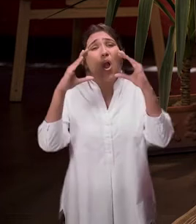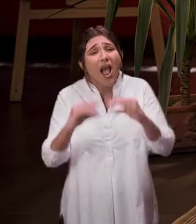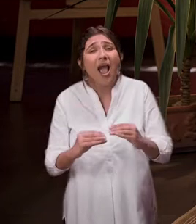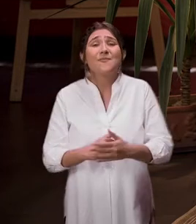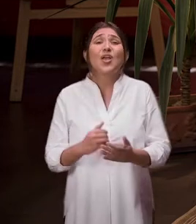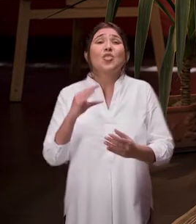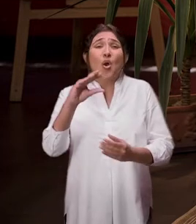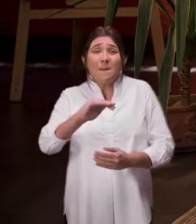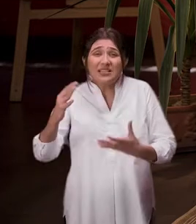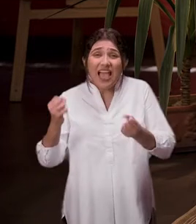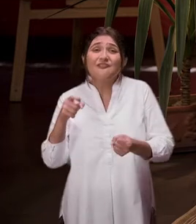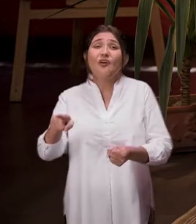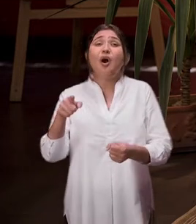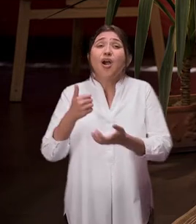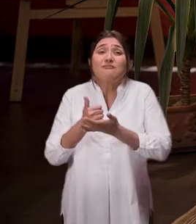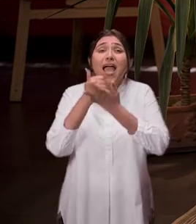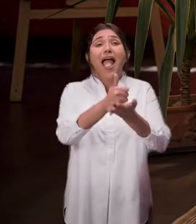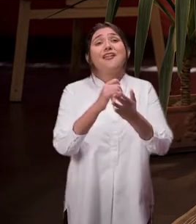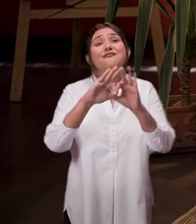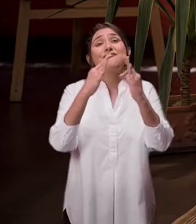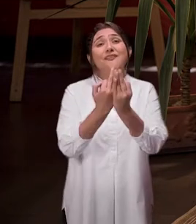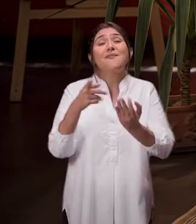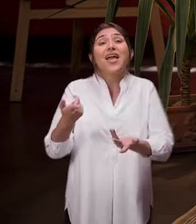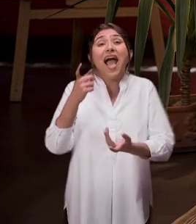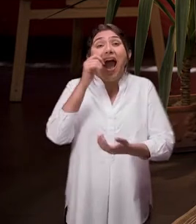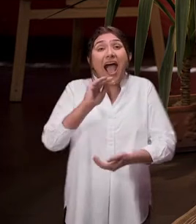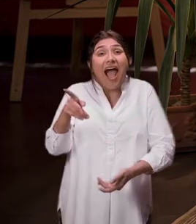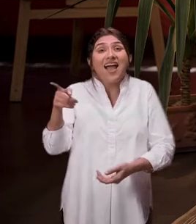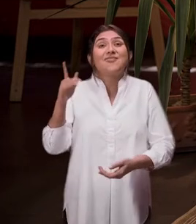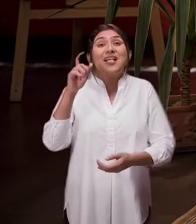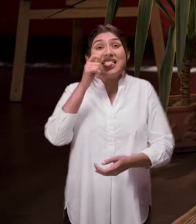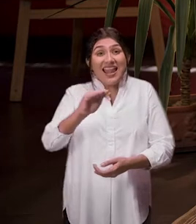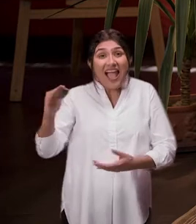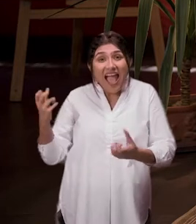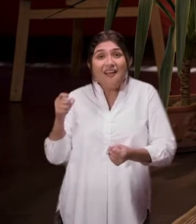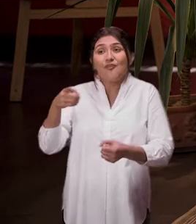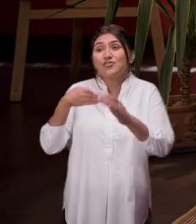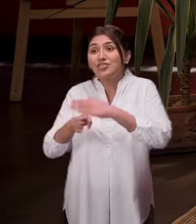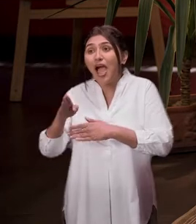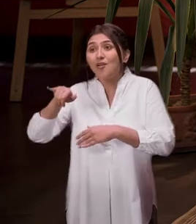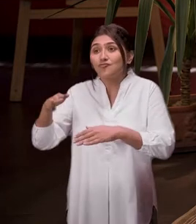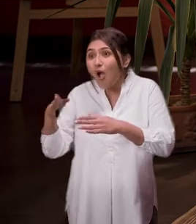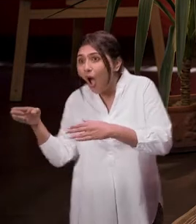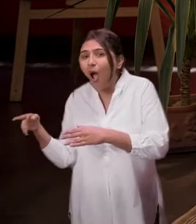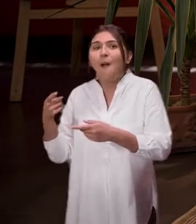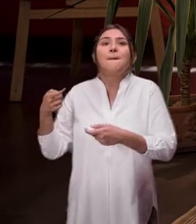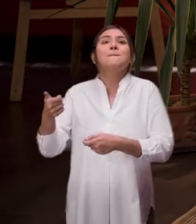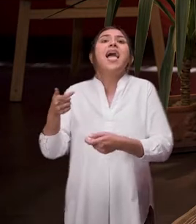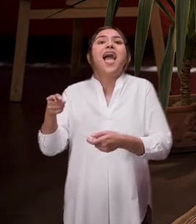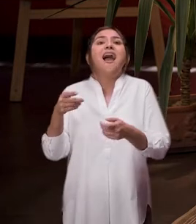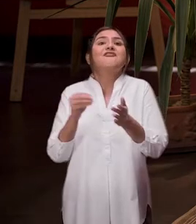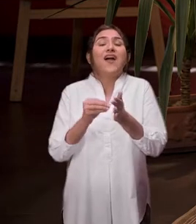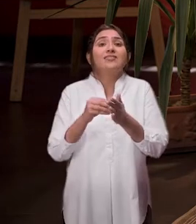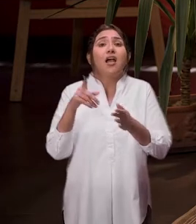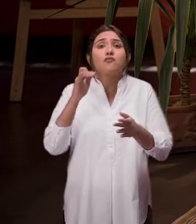to school, and some children must work to support their family. Those boys will sell the metal scraps that they find. If they